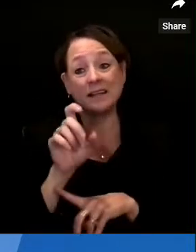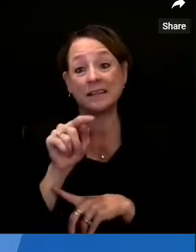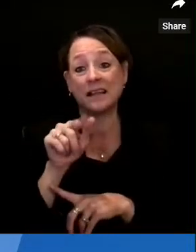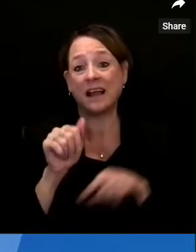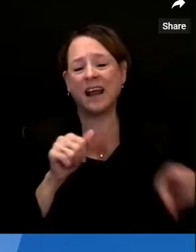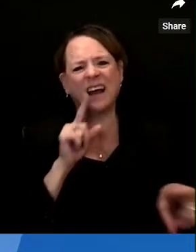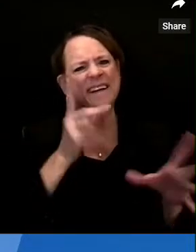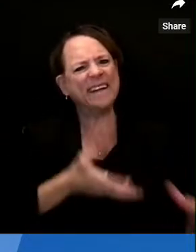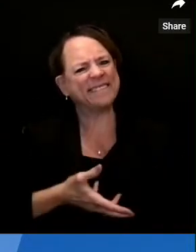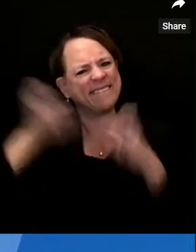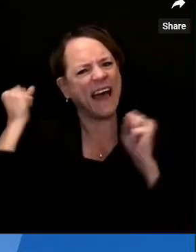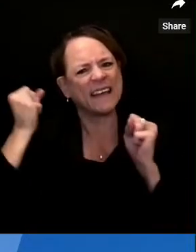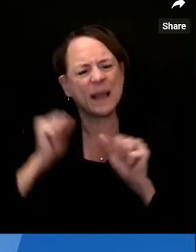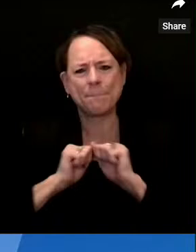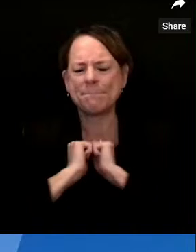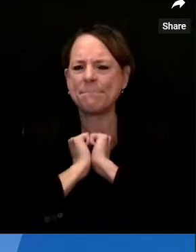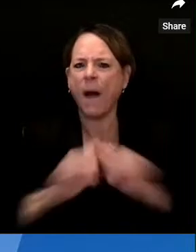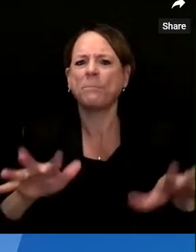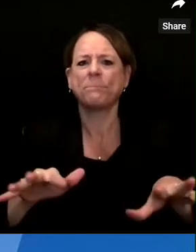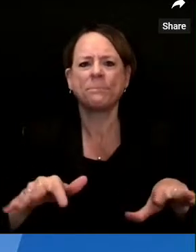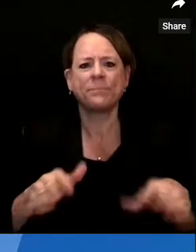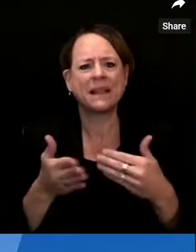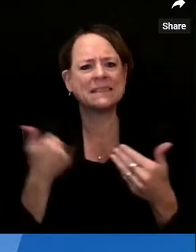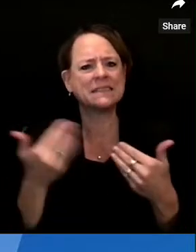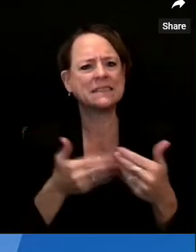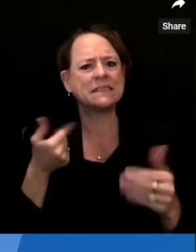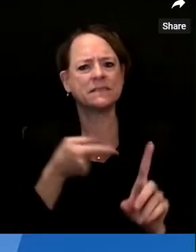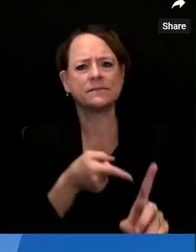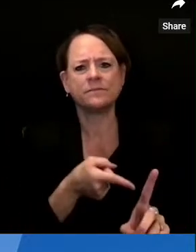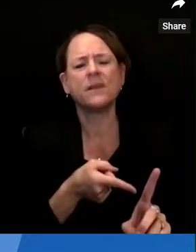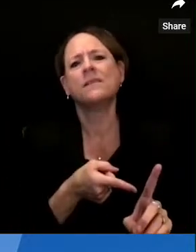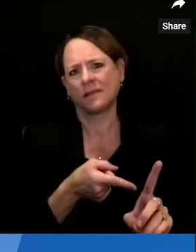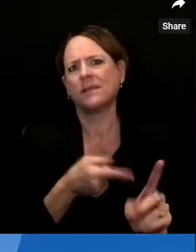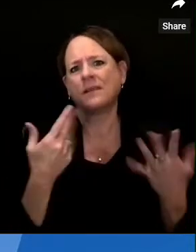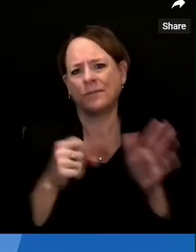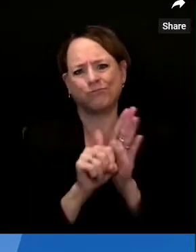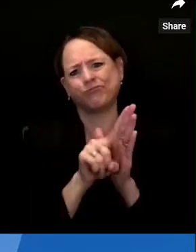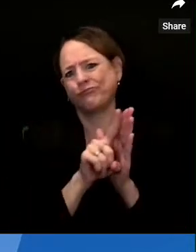to hospitalizations and deaths until we get cases as low as we can.